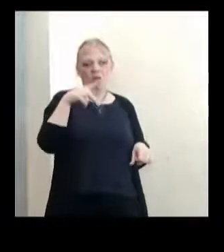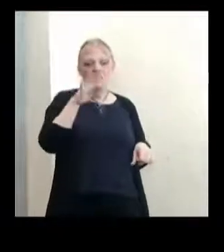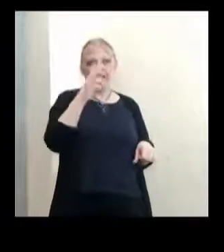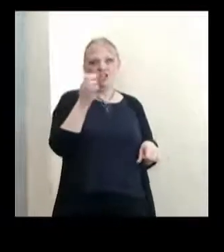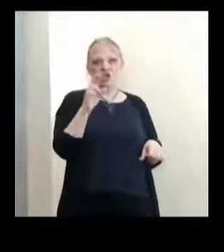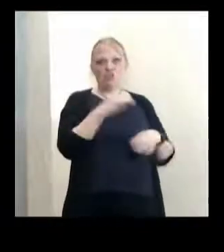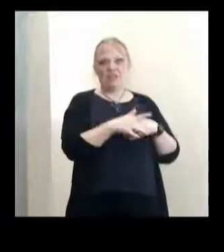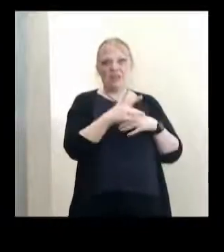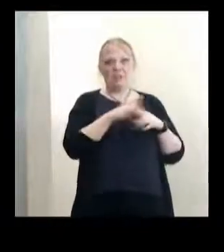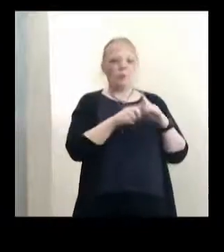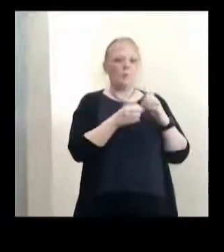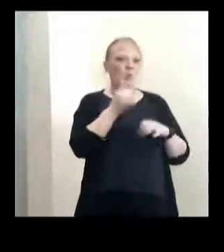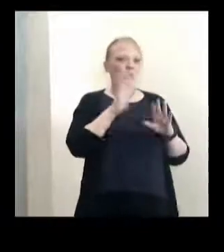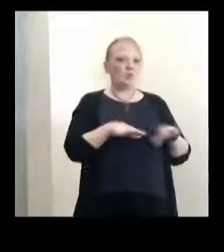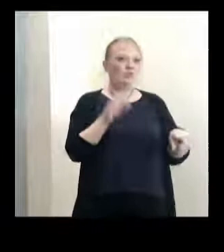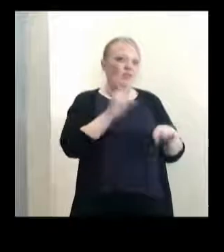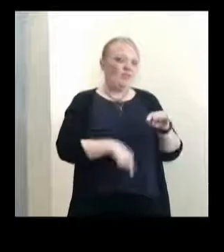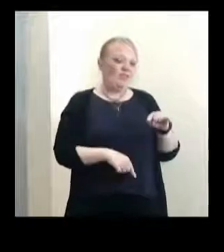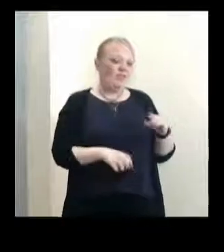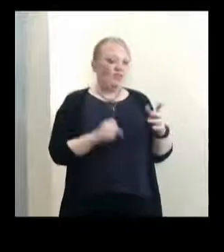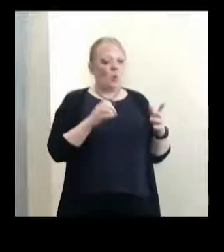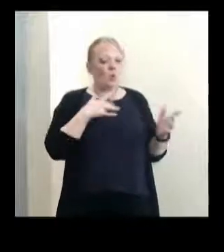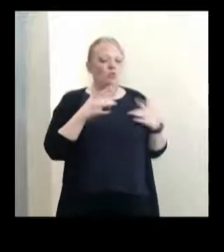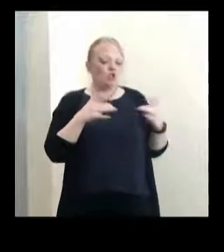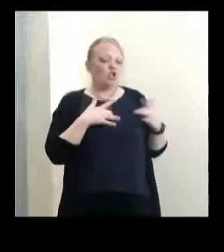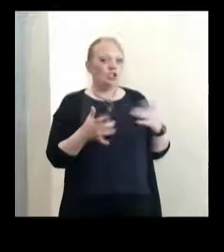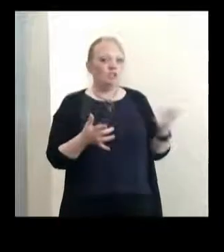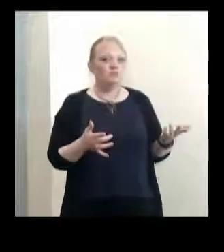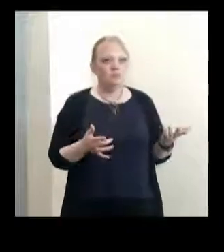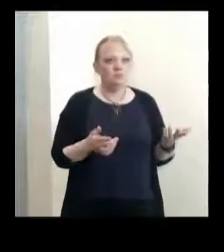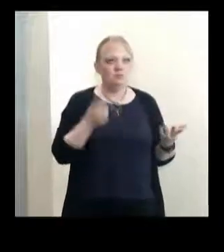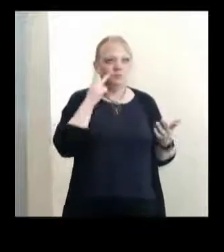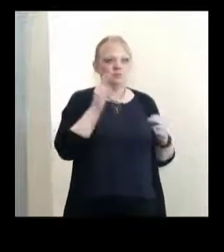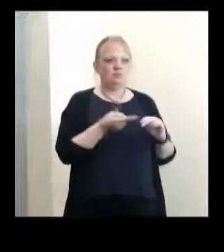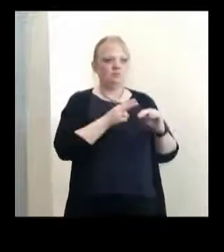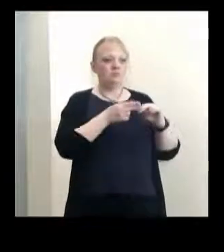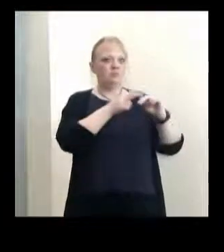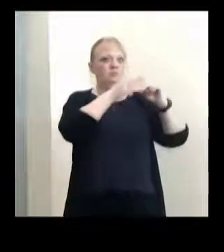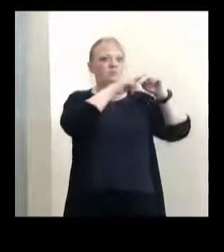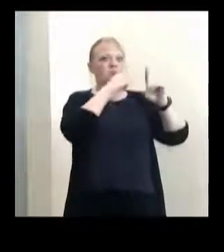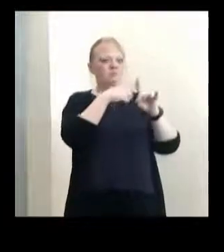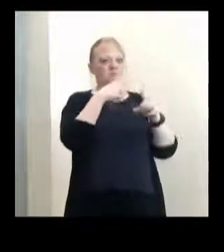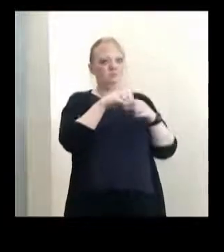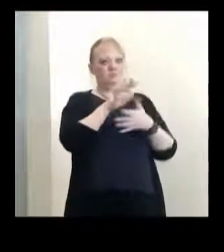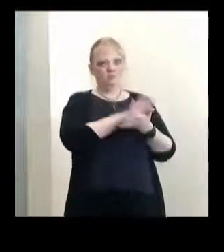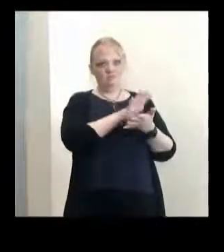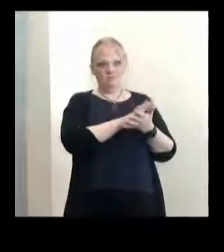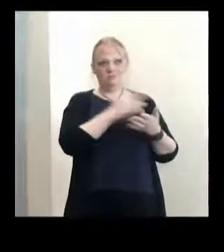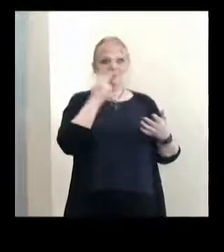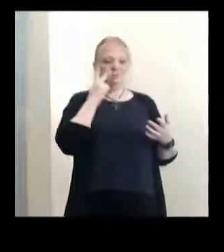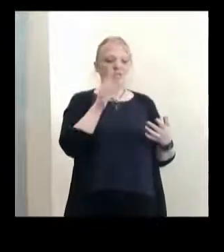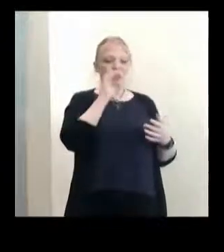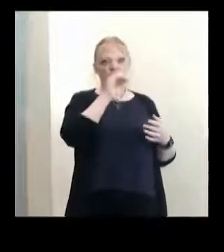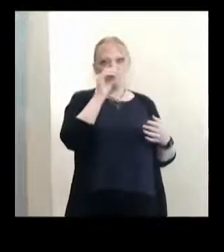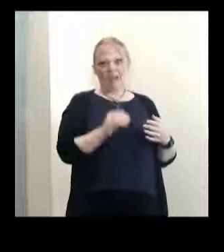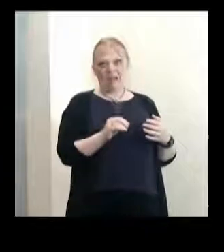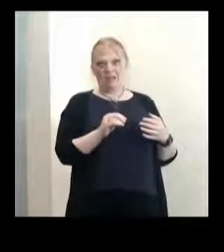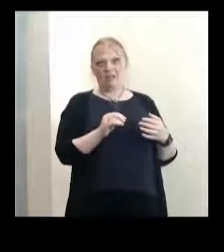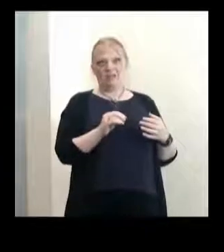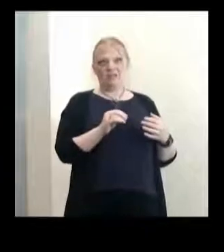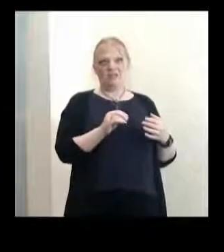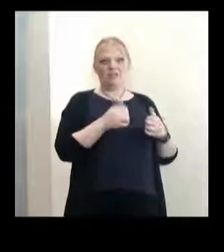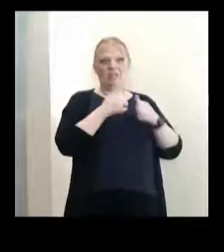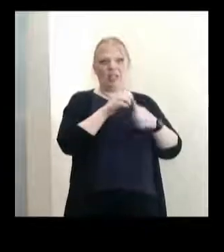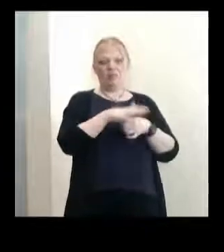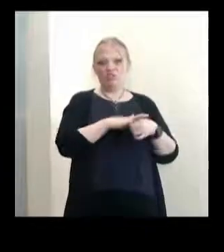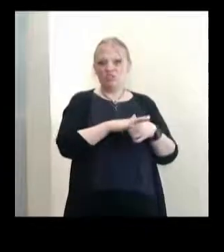children cannot. So that is a concern when we're seeing these increasing cases in schools. We're seeing the increasing percentage of cases by region.